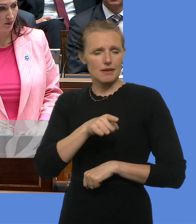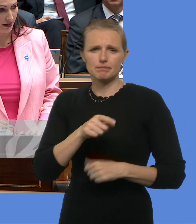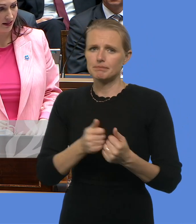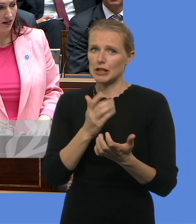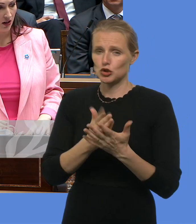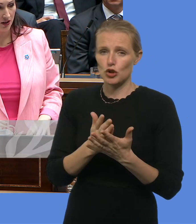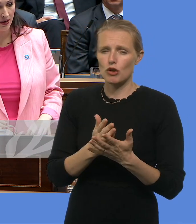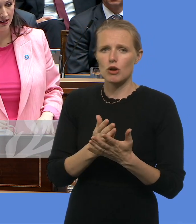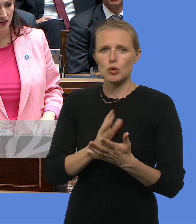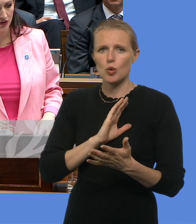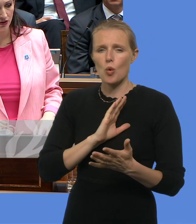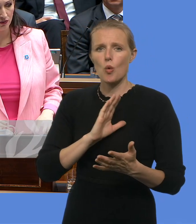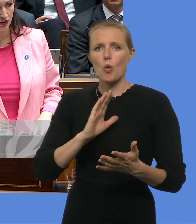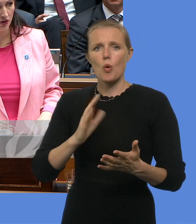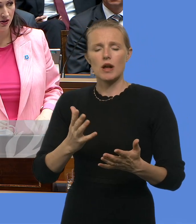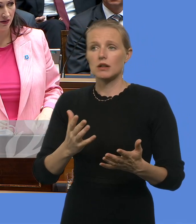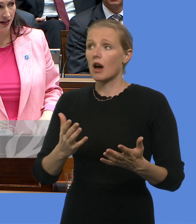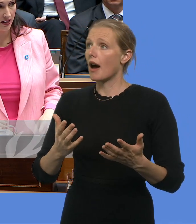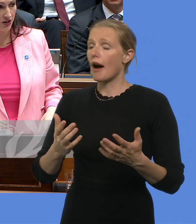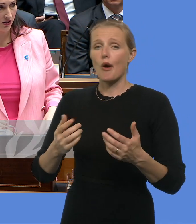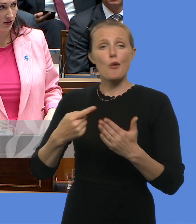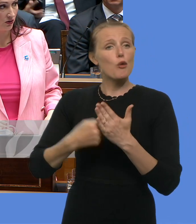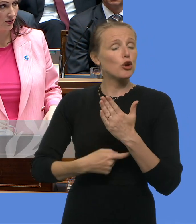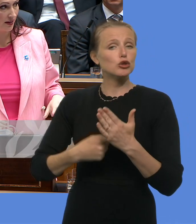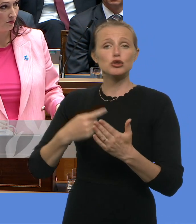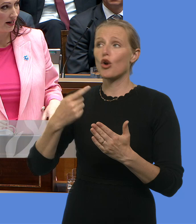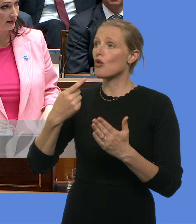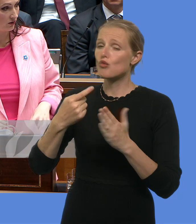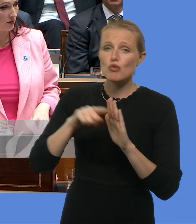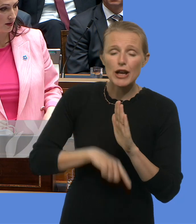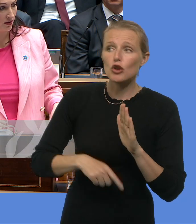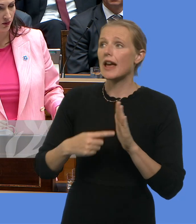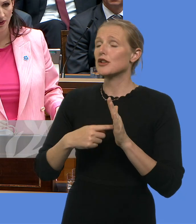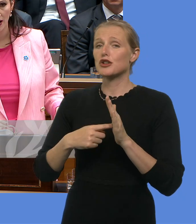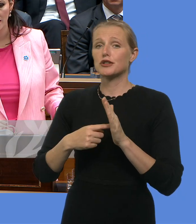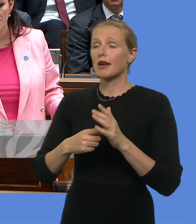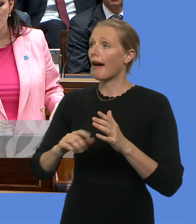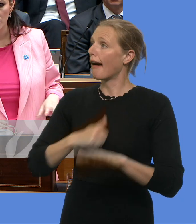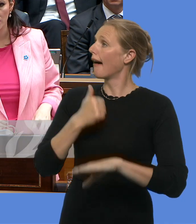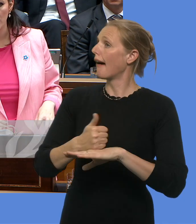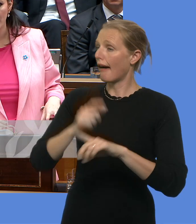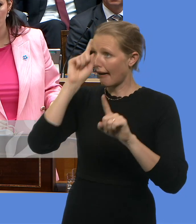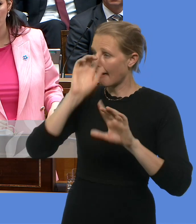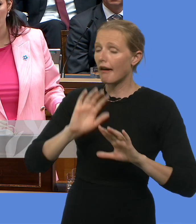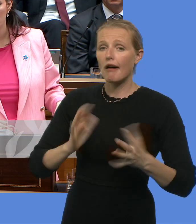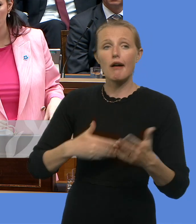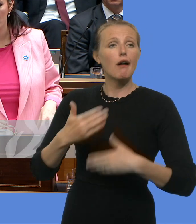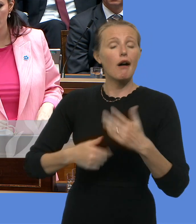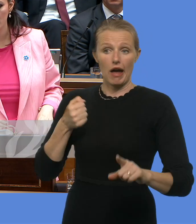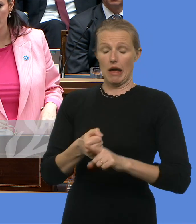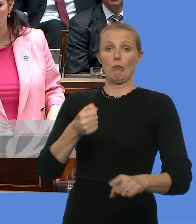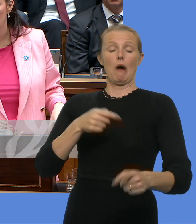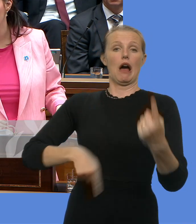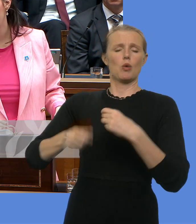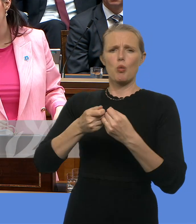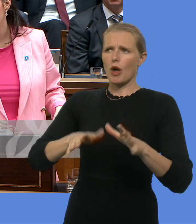not be automatic or new rules, regulations and laws impacting on the people of Northern Ireland without some type of